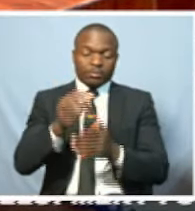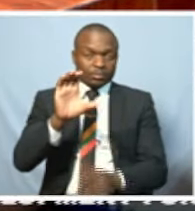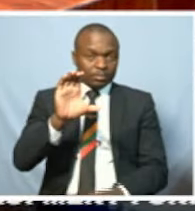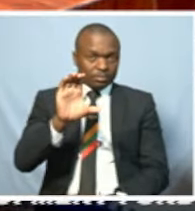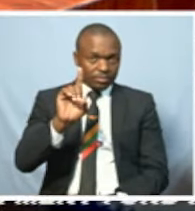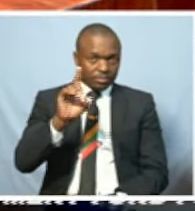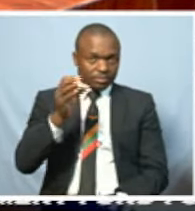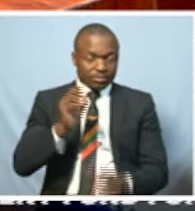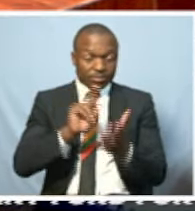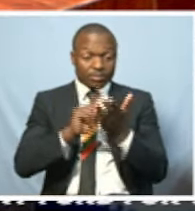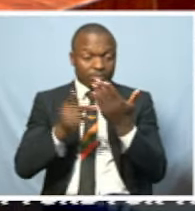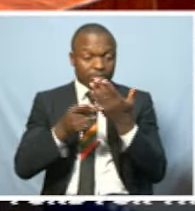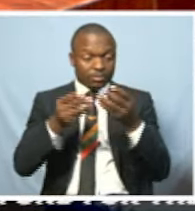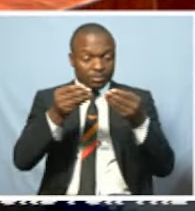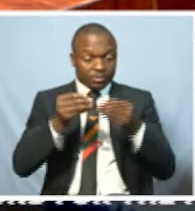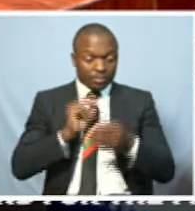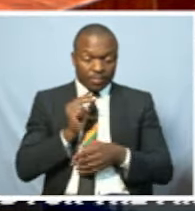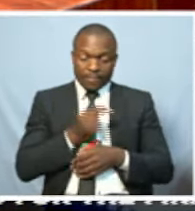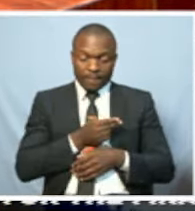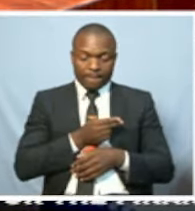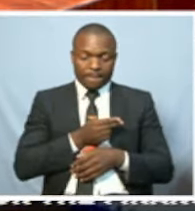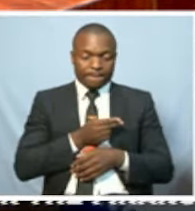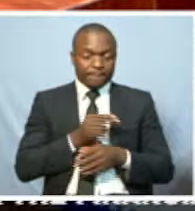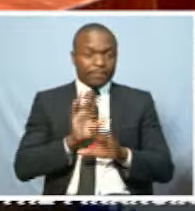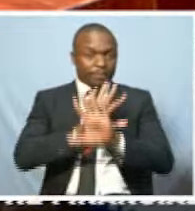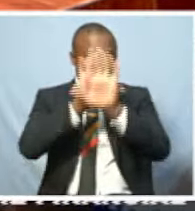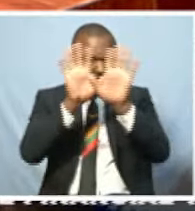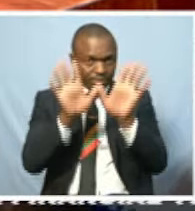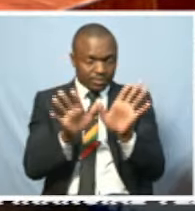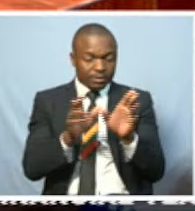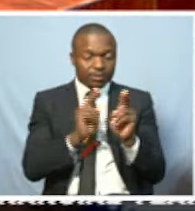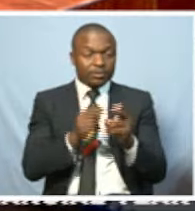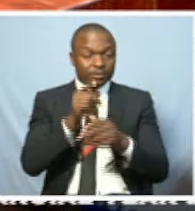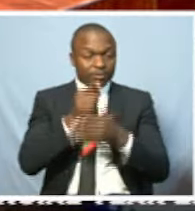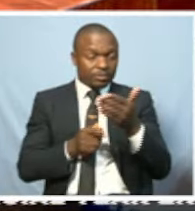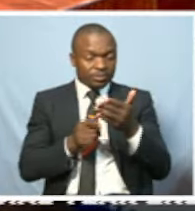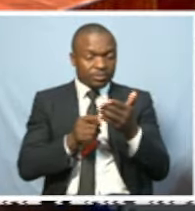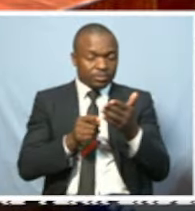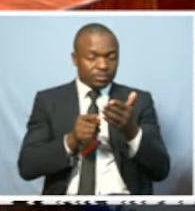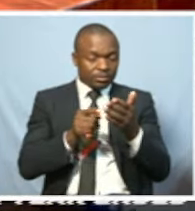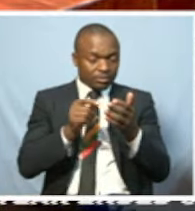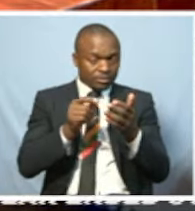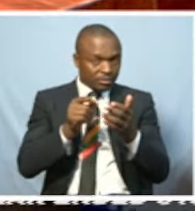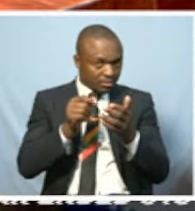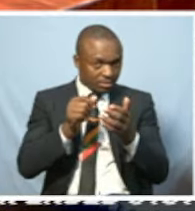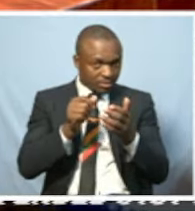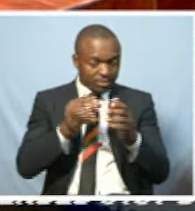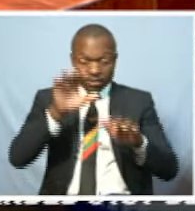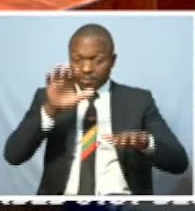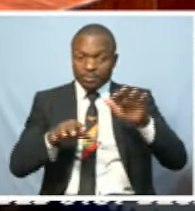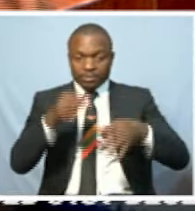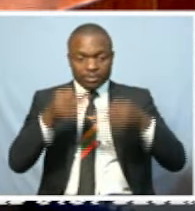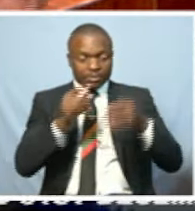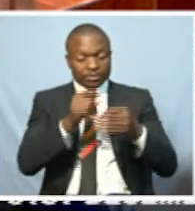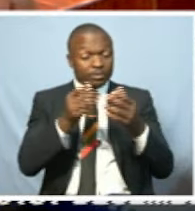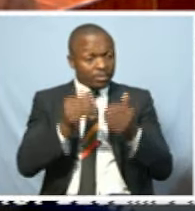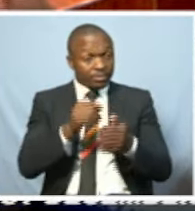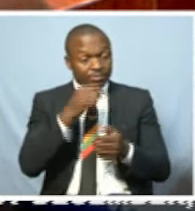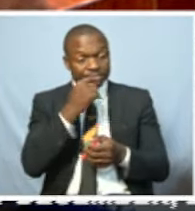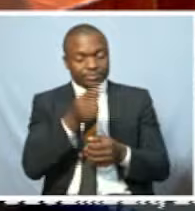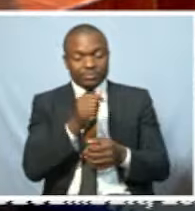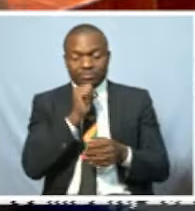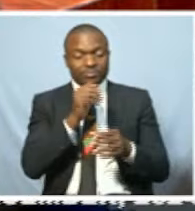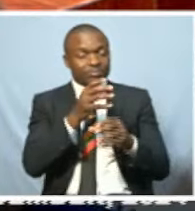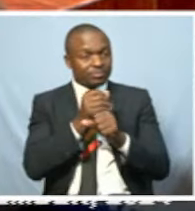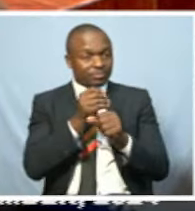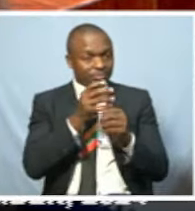And then it will give us a picture of what the balances are. As much as you would want to say that you didn't receive